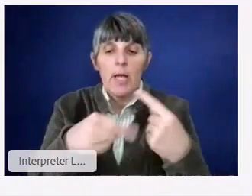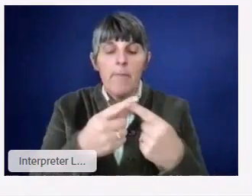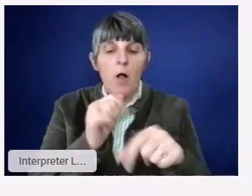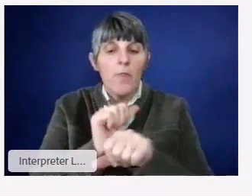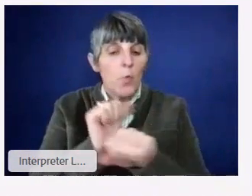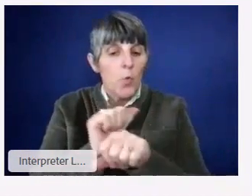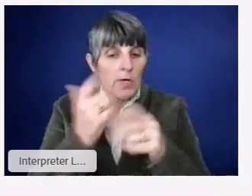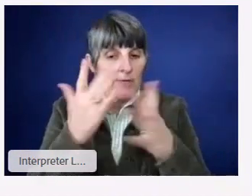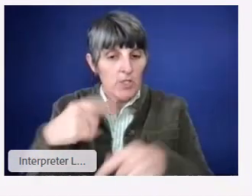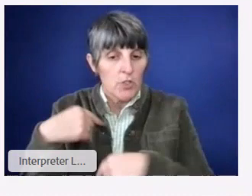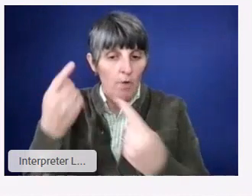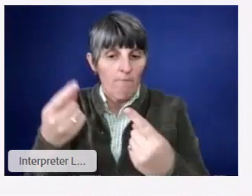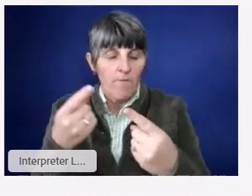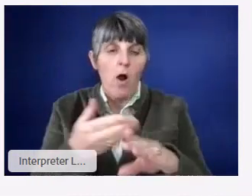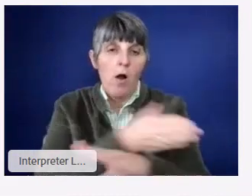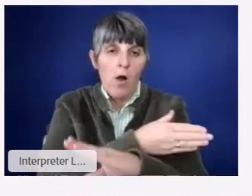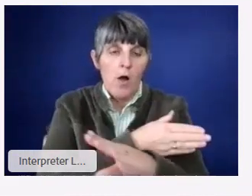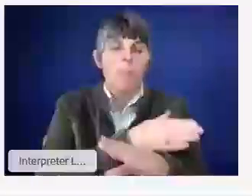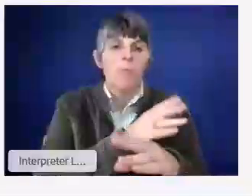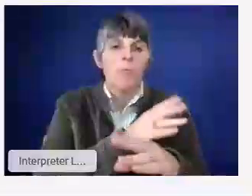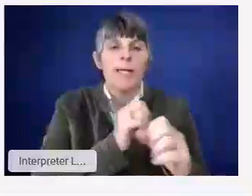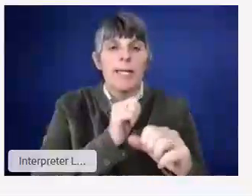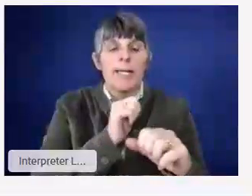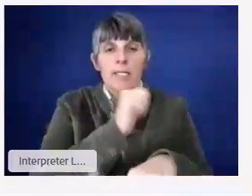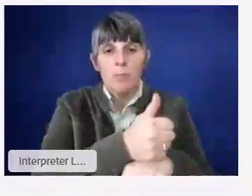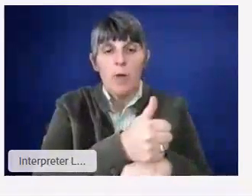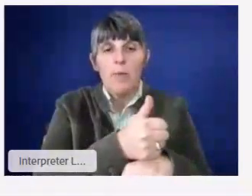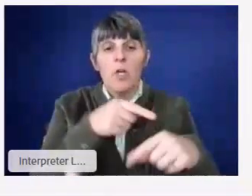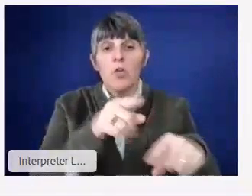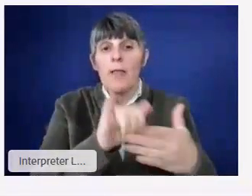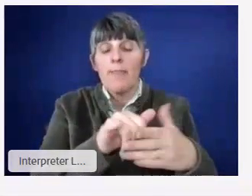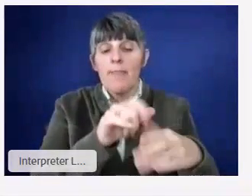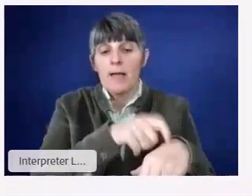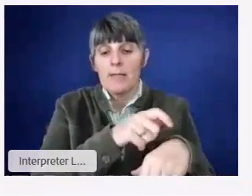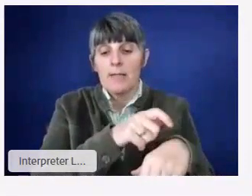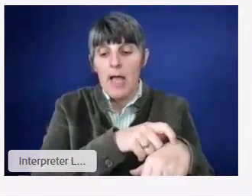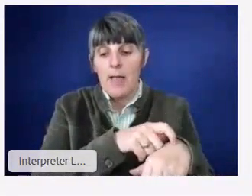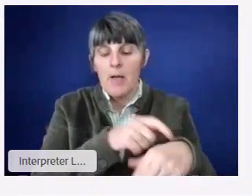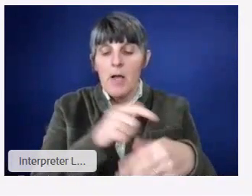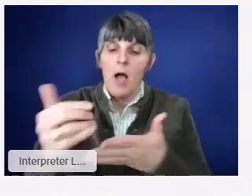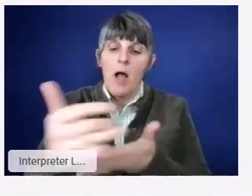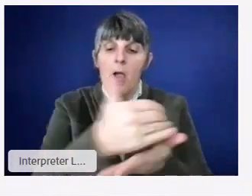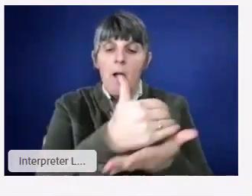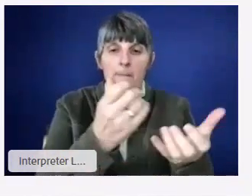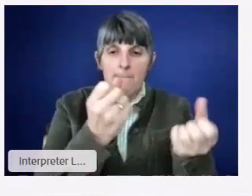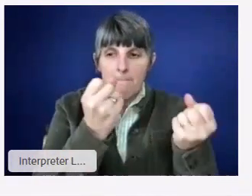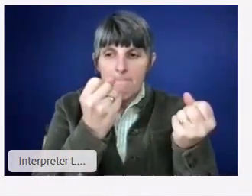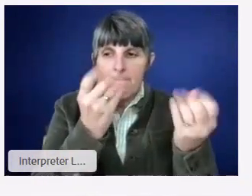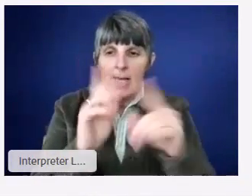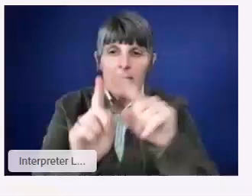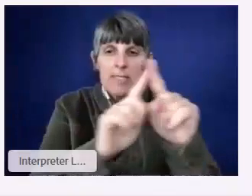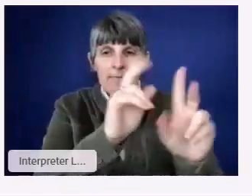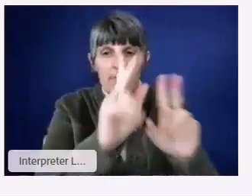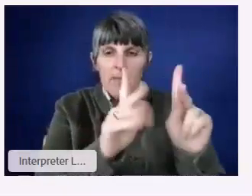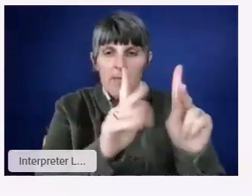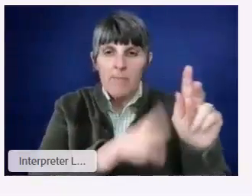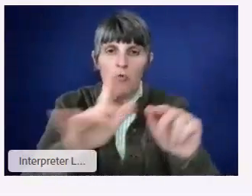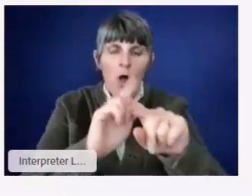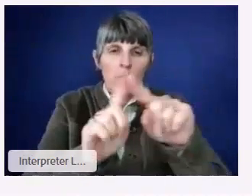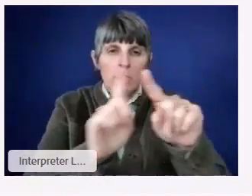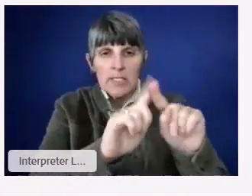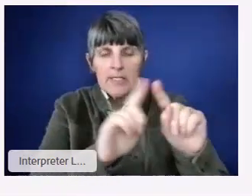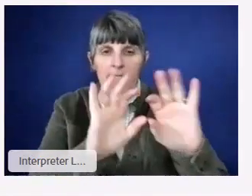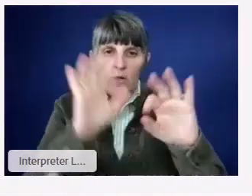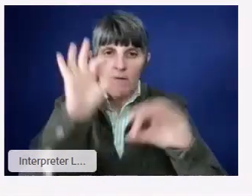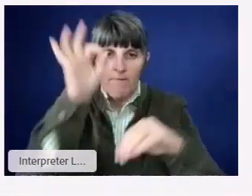done under the pre-deployment phase. During this phase, we've assembled a multimodal team from across USDOT and other federal